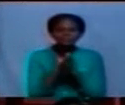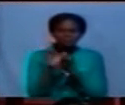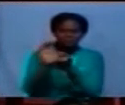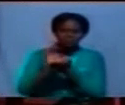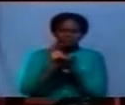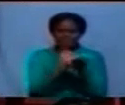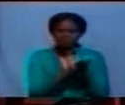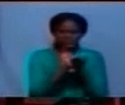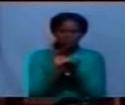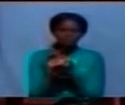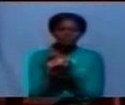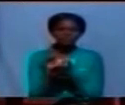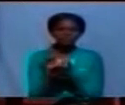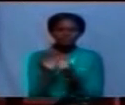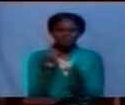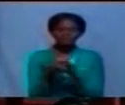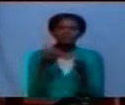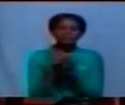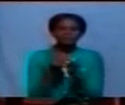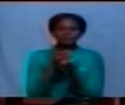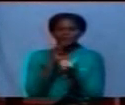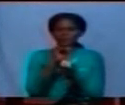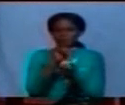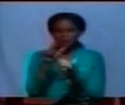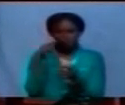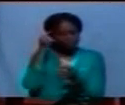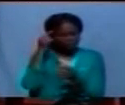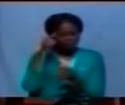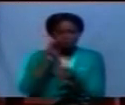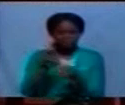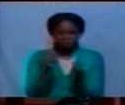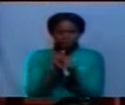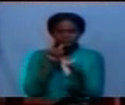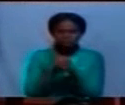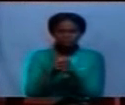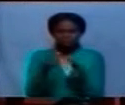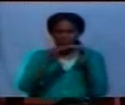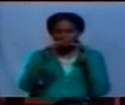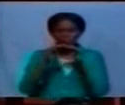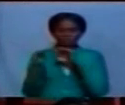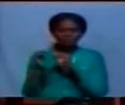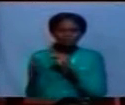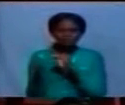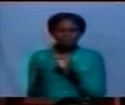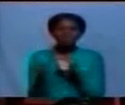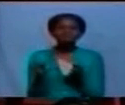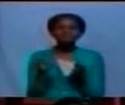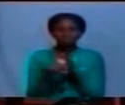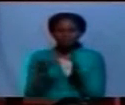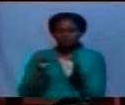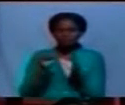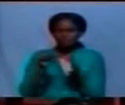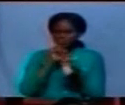elevated interest rates on treasury bills, if we can see government spending within program levels, then definitely